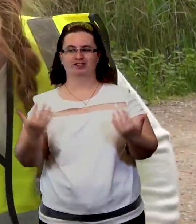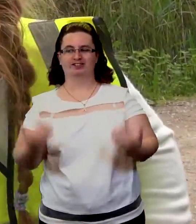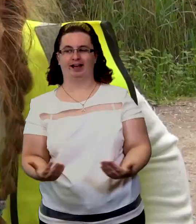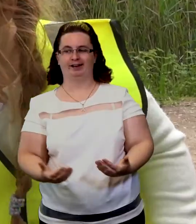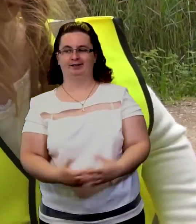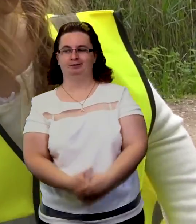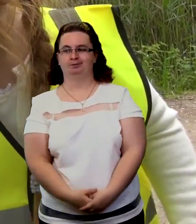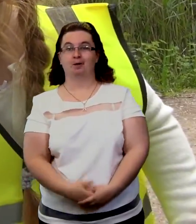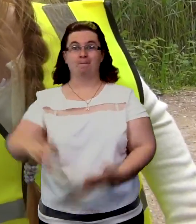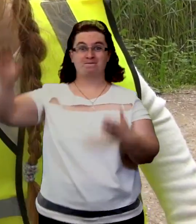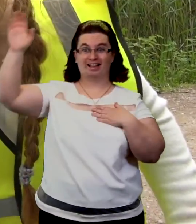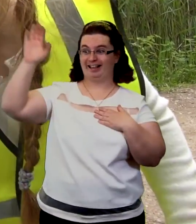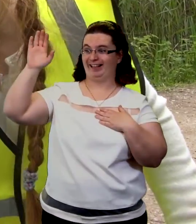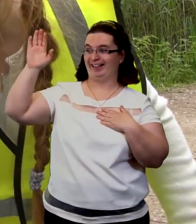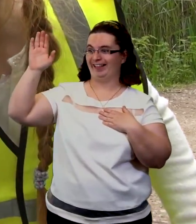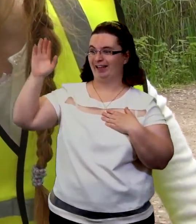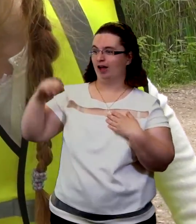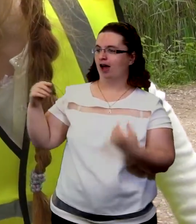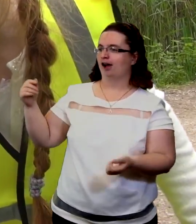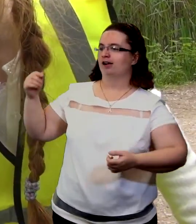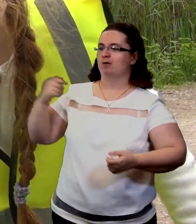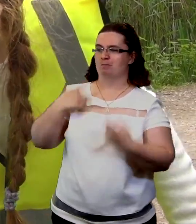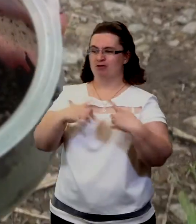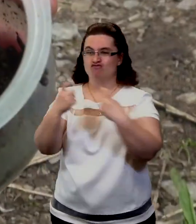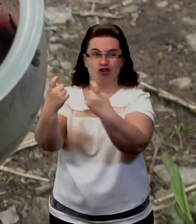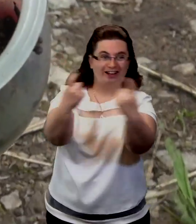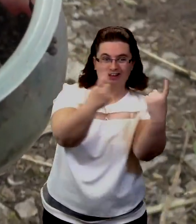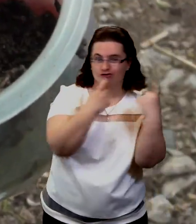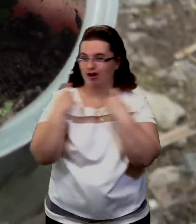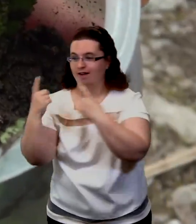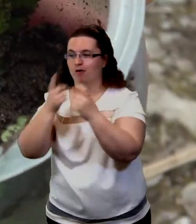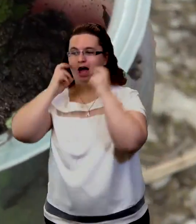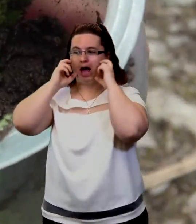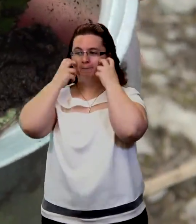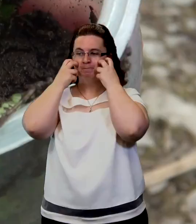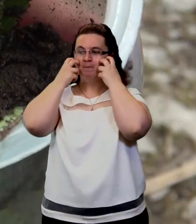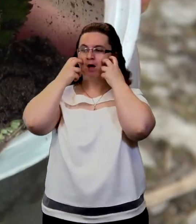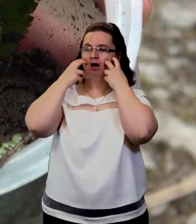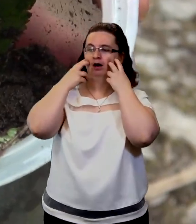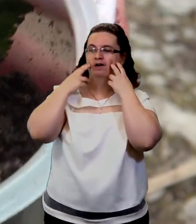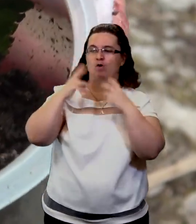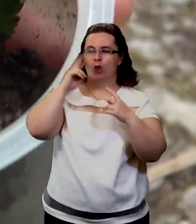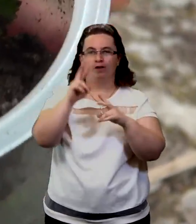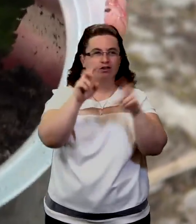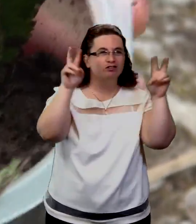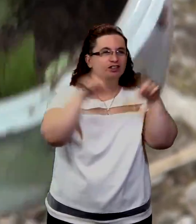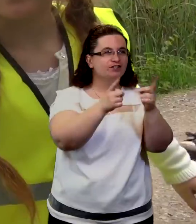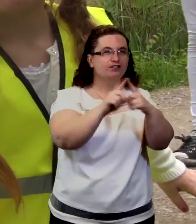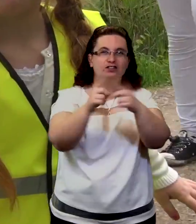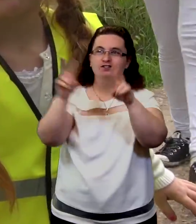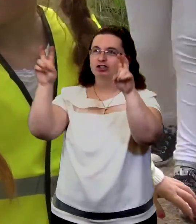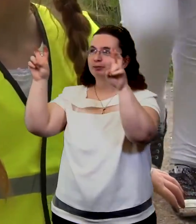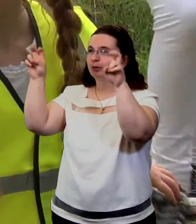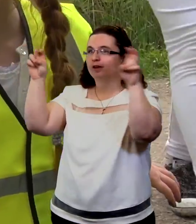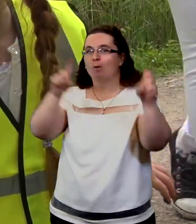like something gooey we've ripped all the leaves off. I'm gonna stir it to make it look like a